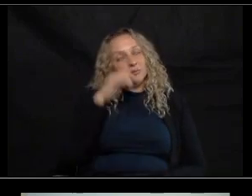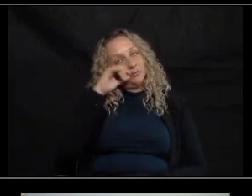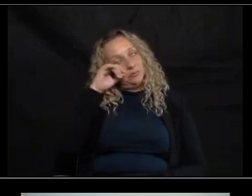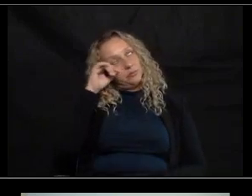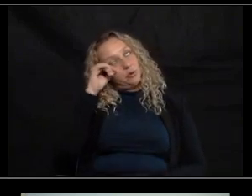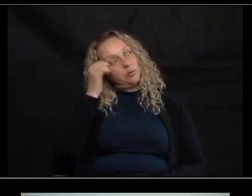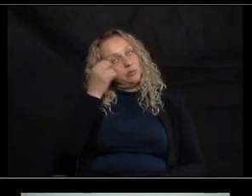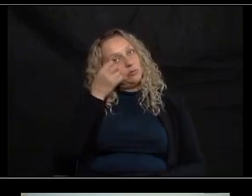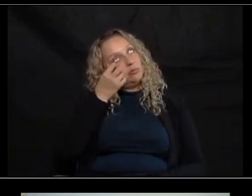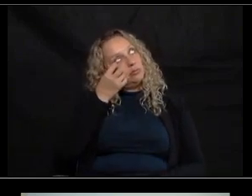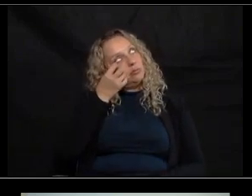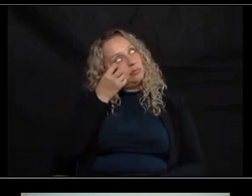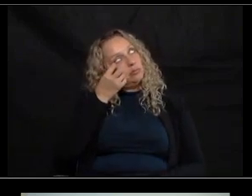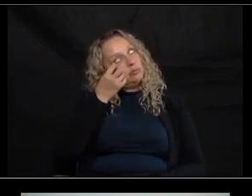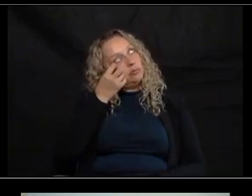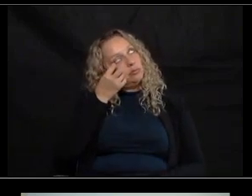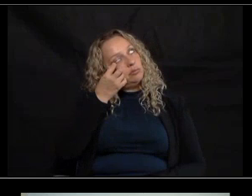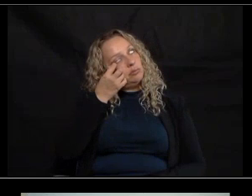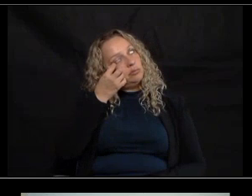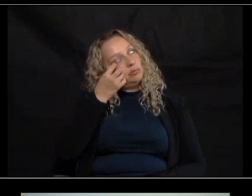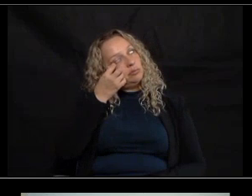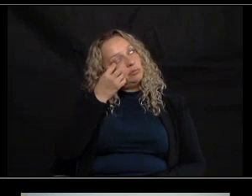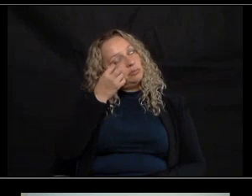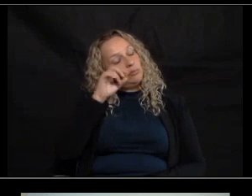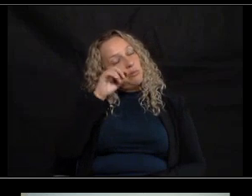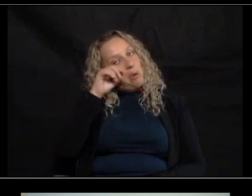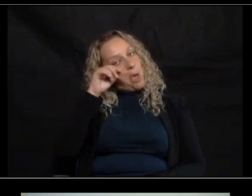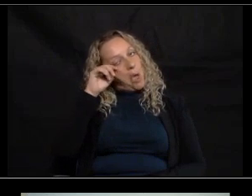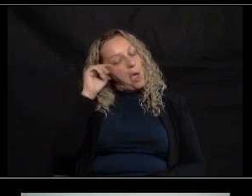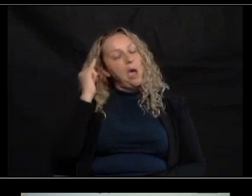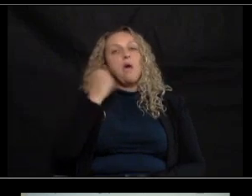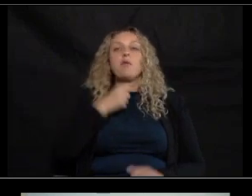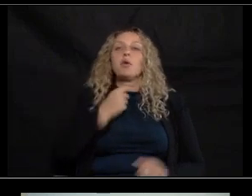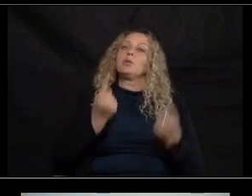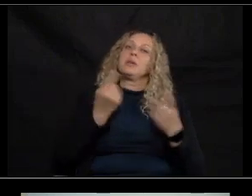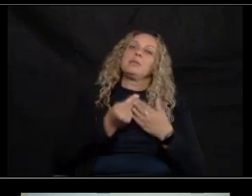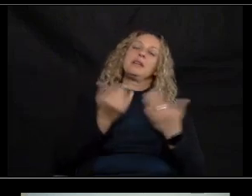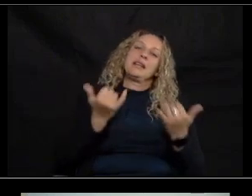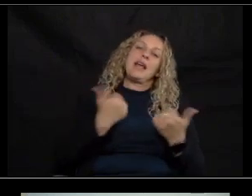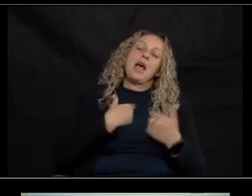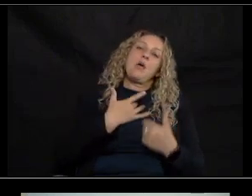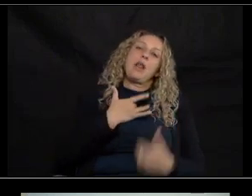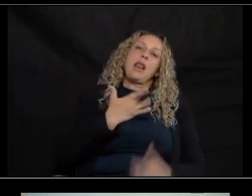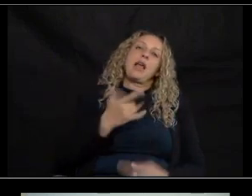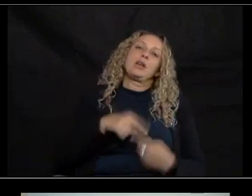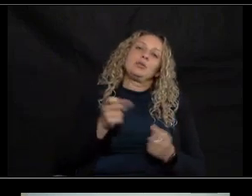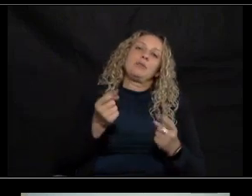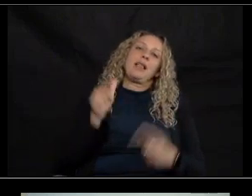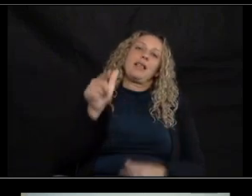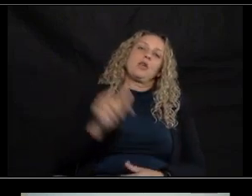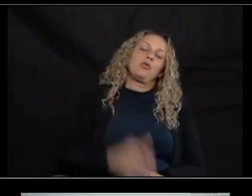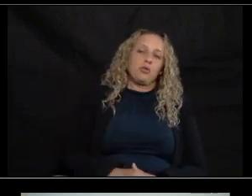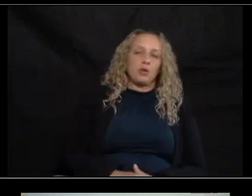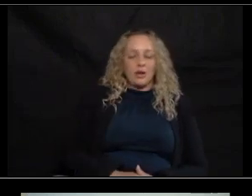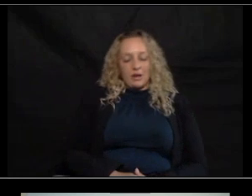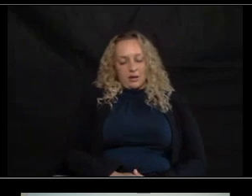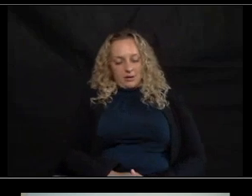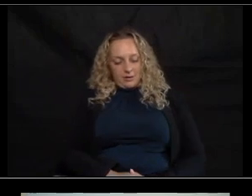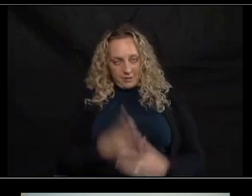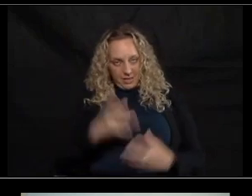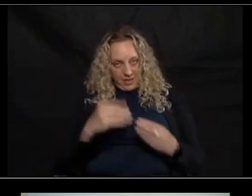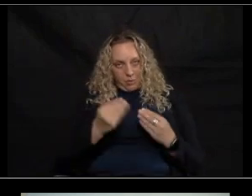So that's kind of where, if we don't spend the money now, we're likely to have to spend it later, and it'll be a